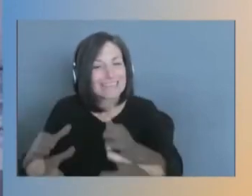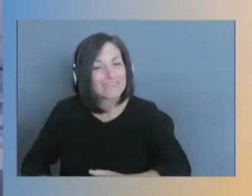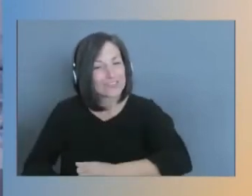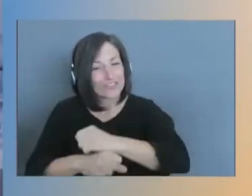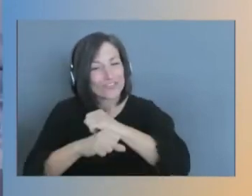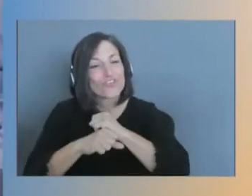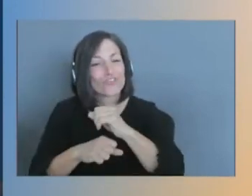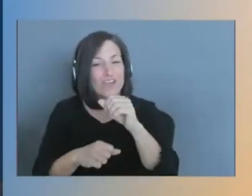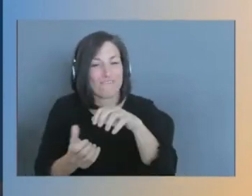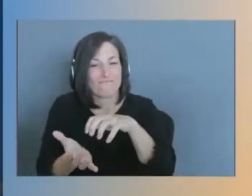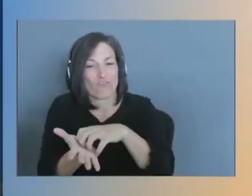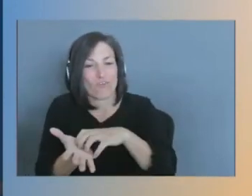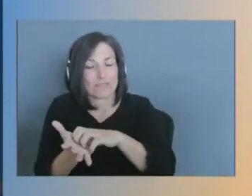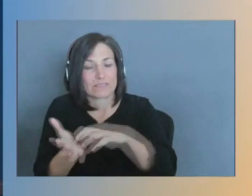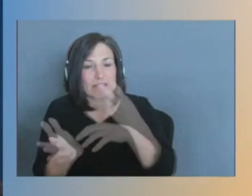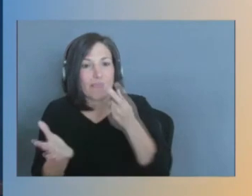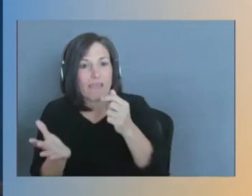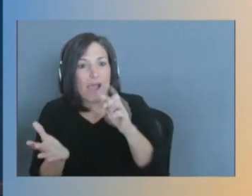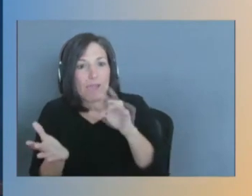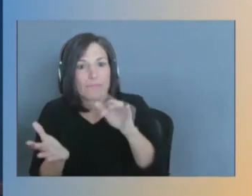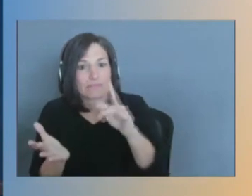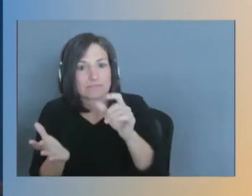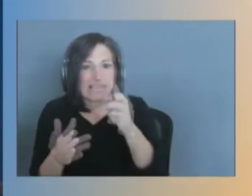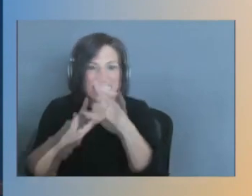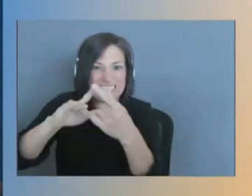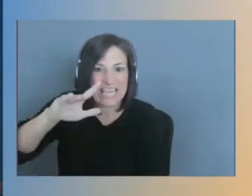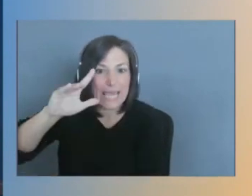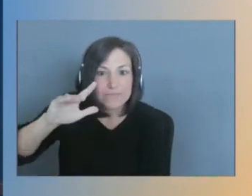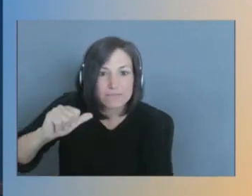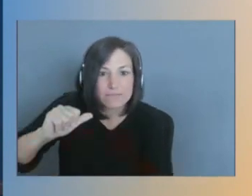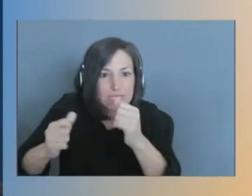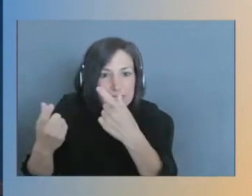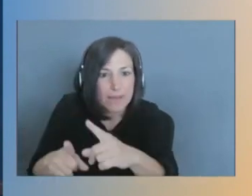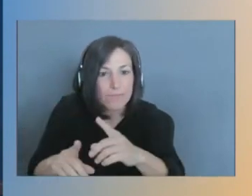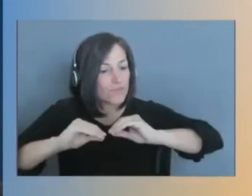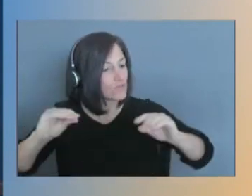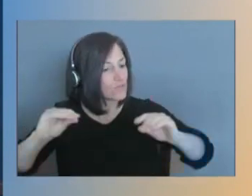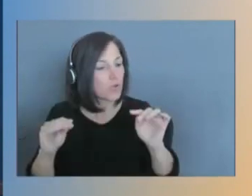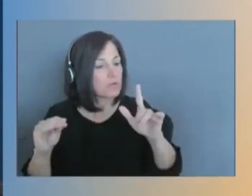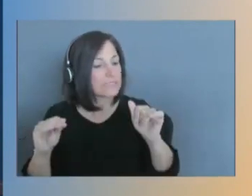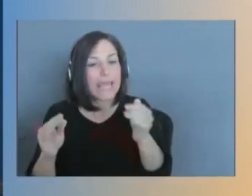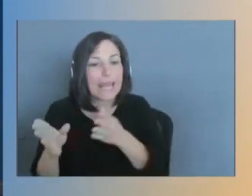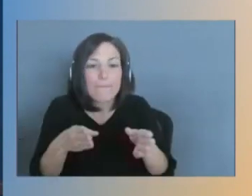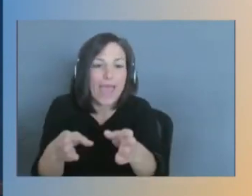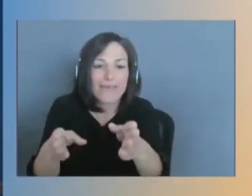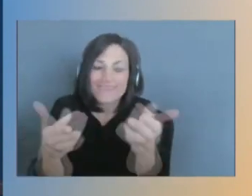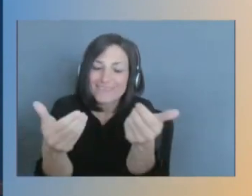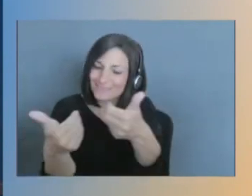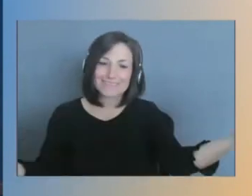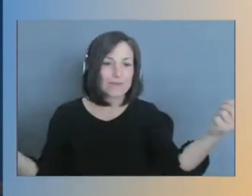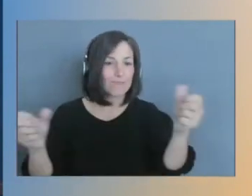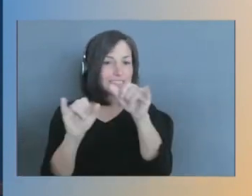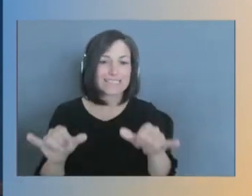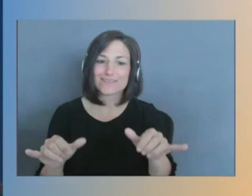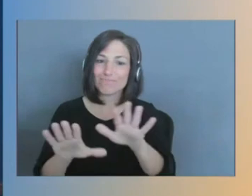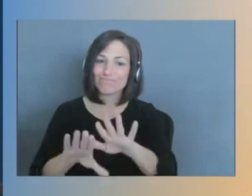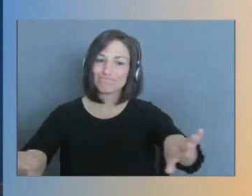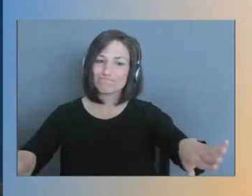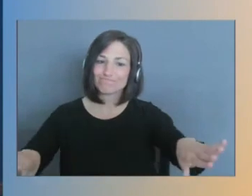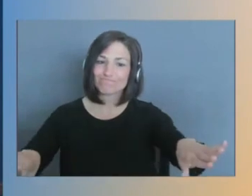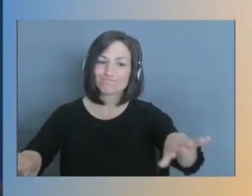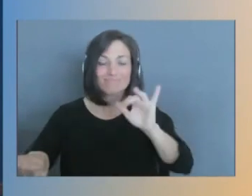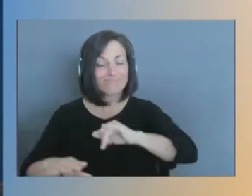hypervisors escapes, just not a thing. Yeah, there's just no data path. There's just no data path because it's a separate system. And you know, that kind of